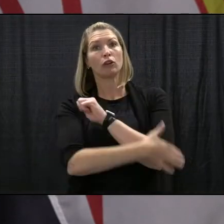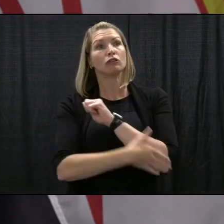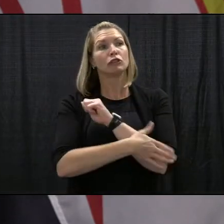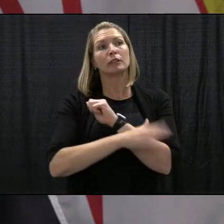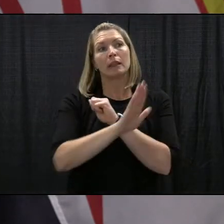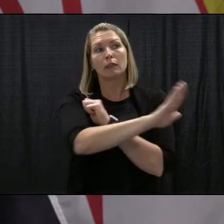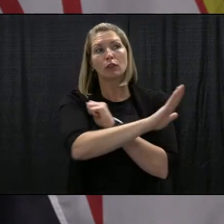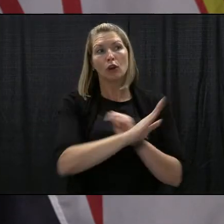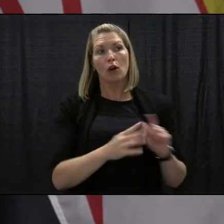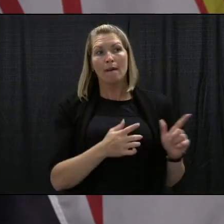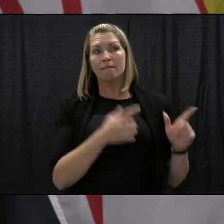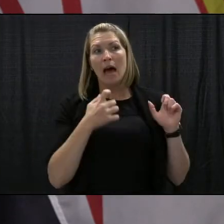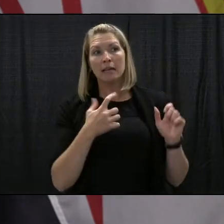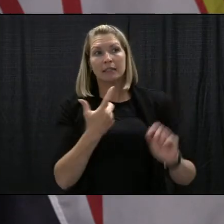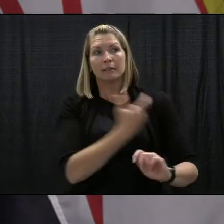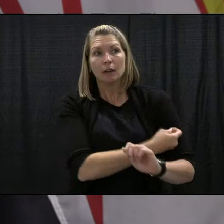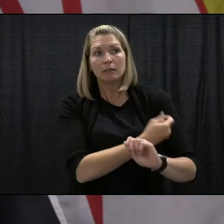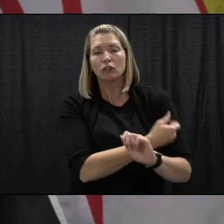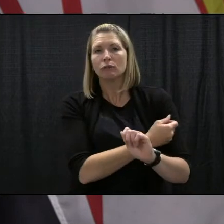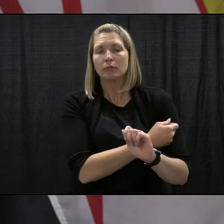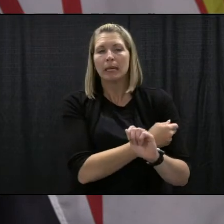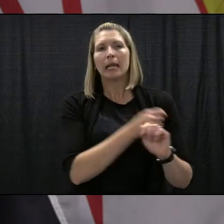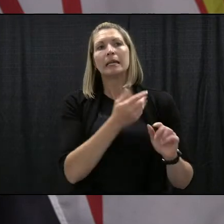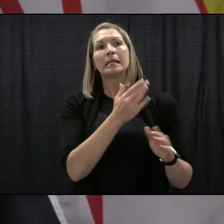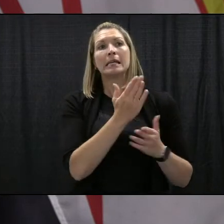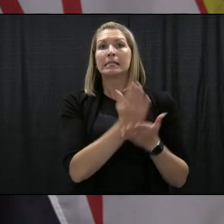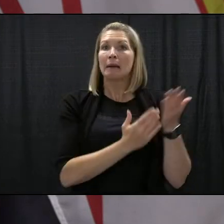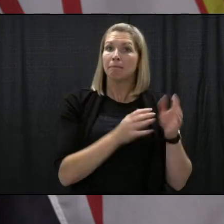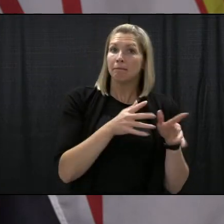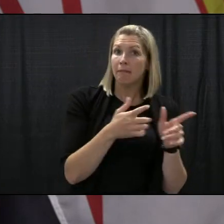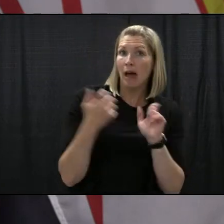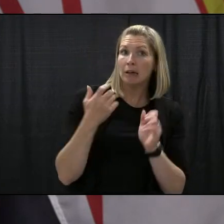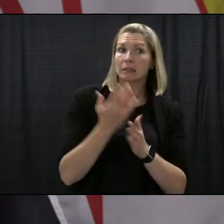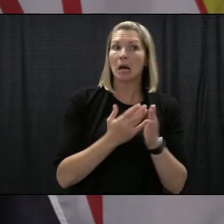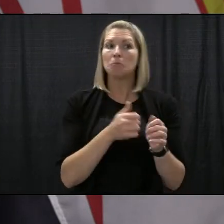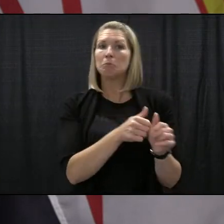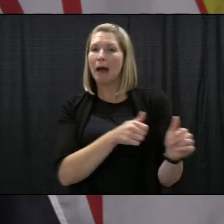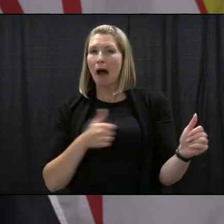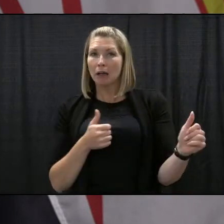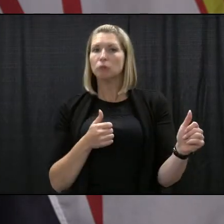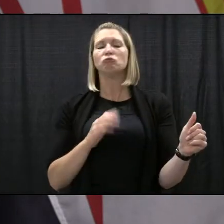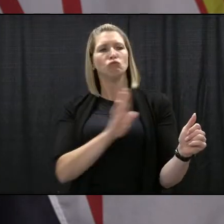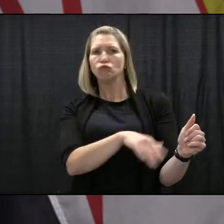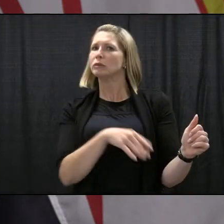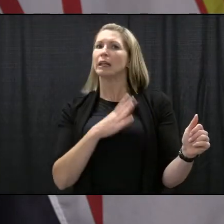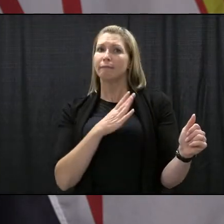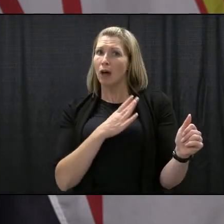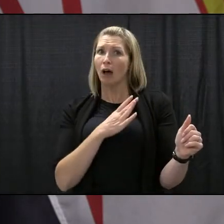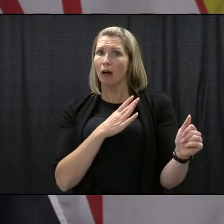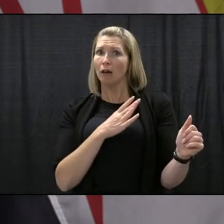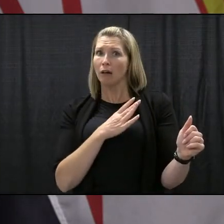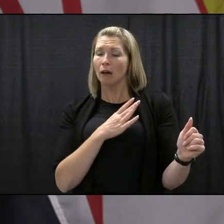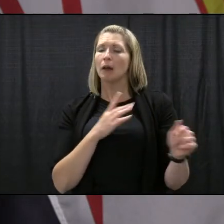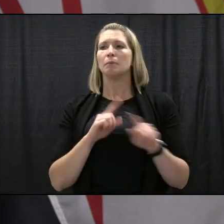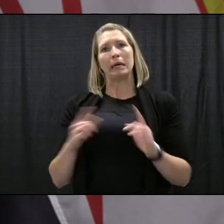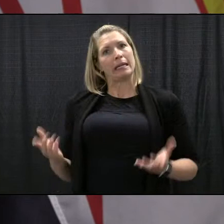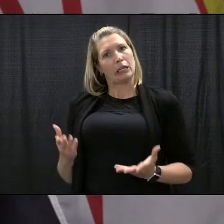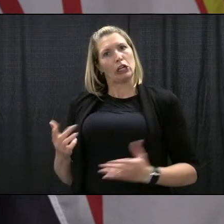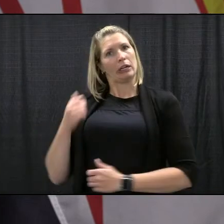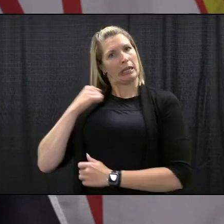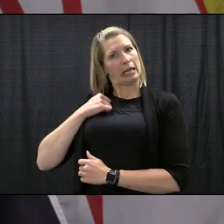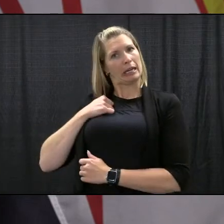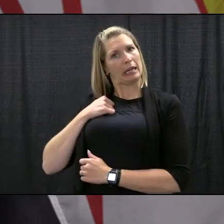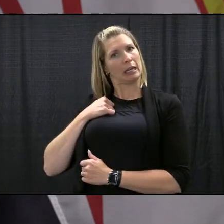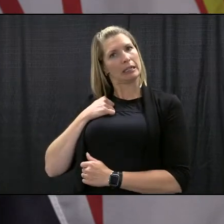and will continue to be protecting the health and well-being of our population. We need a significant proportion of our population fully